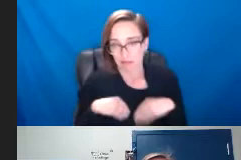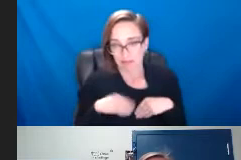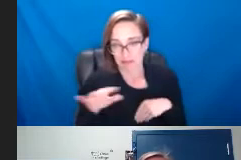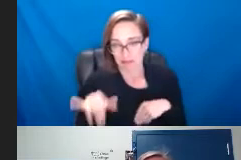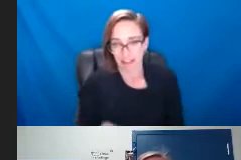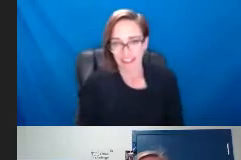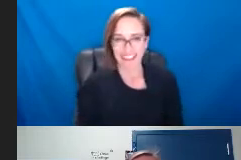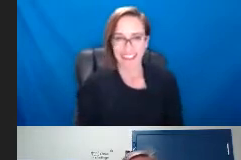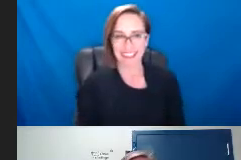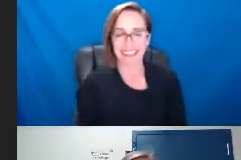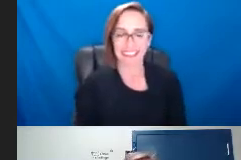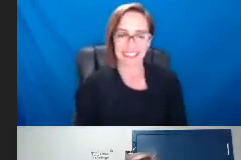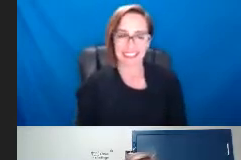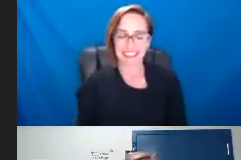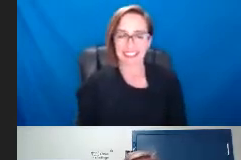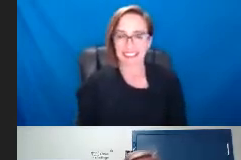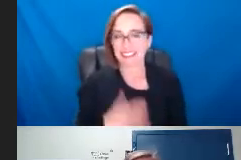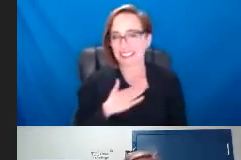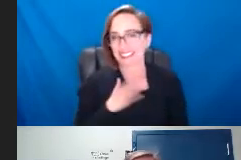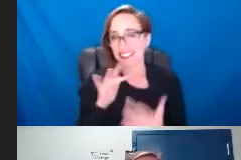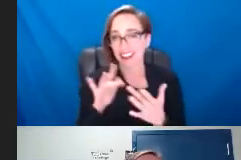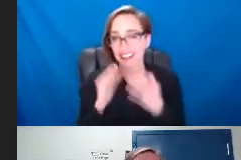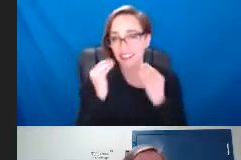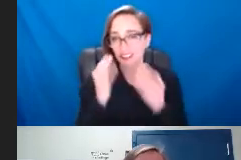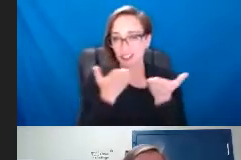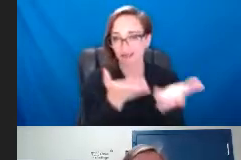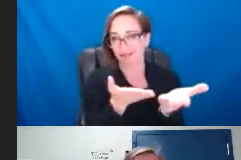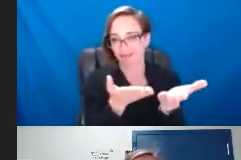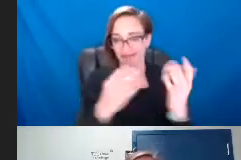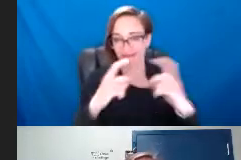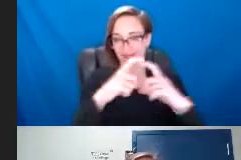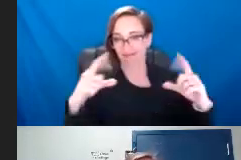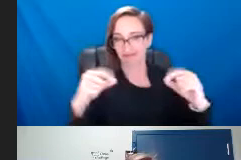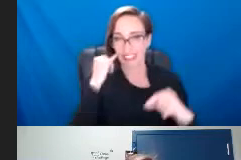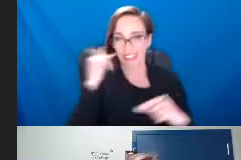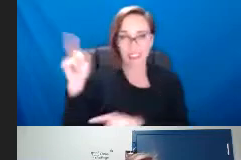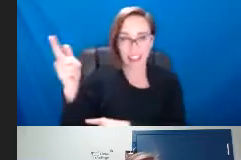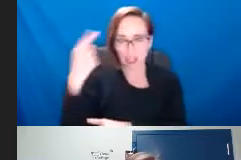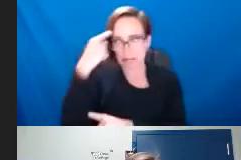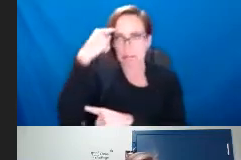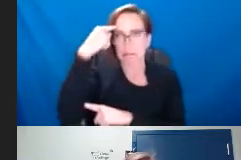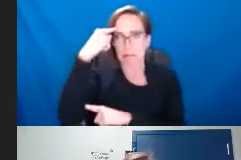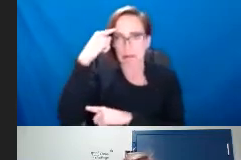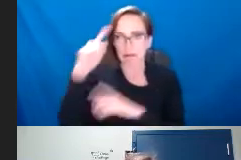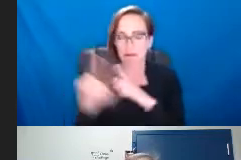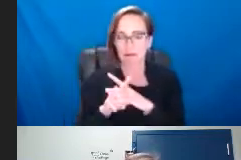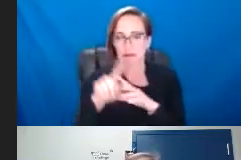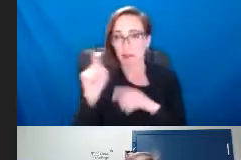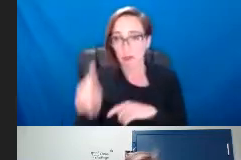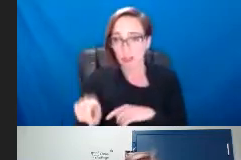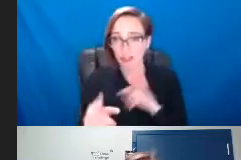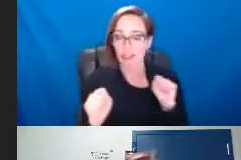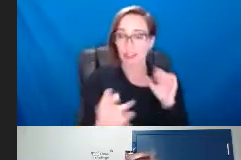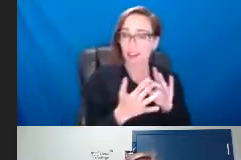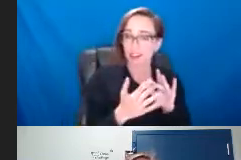I'm going to put my contact information up here for you, because if you do have questions and you do want to reach me or anyone